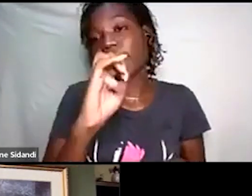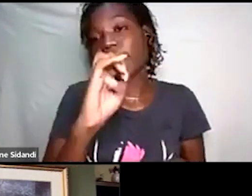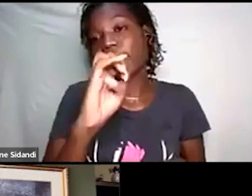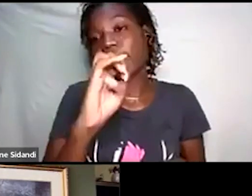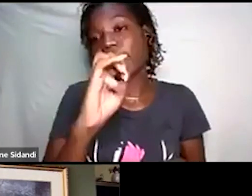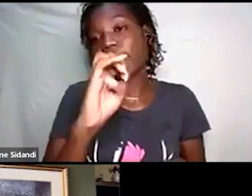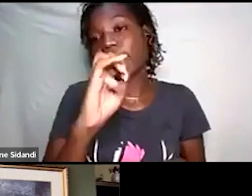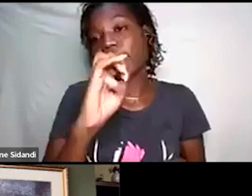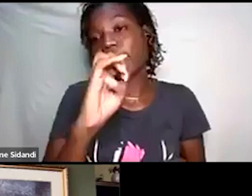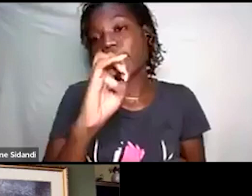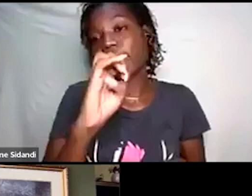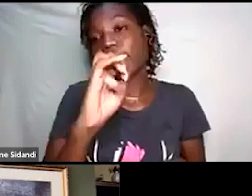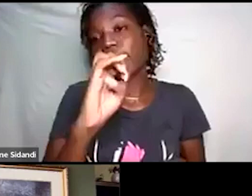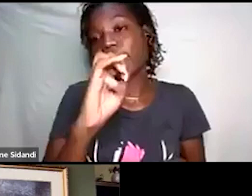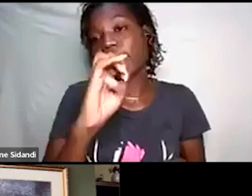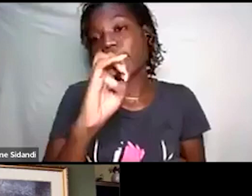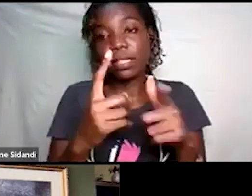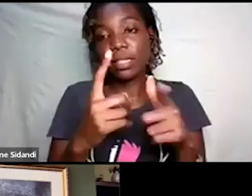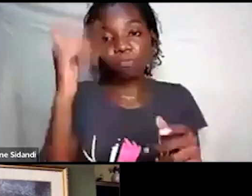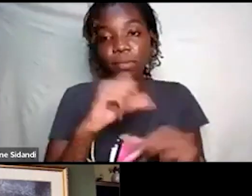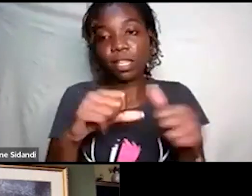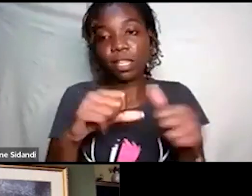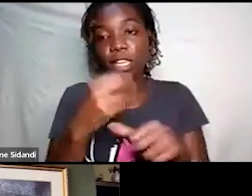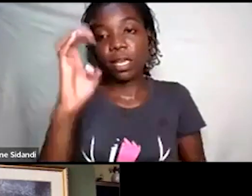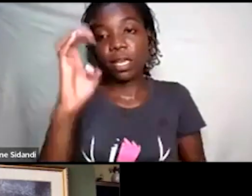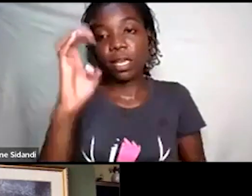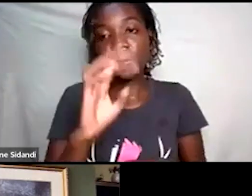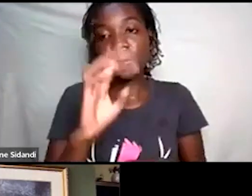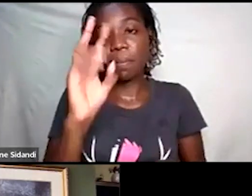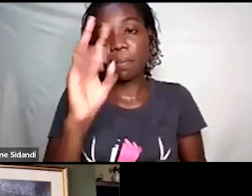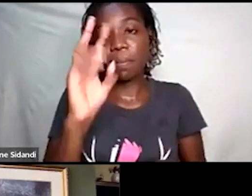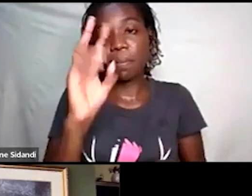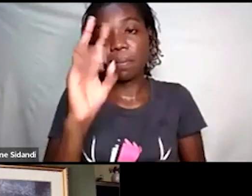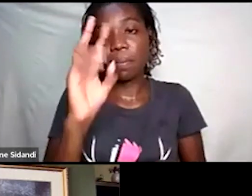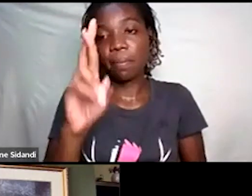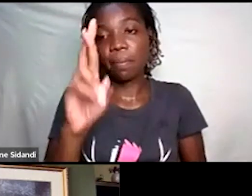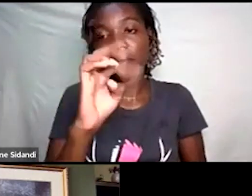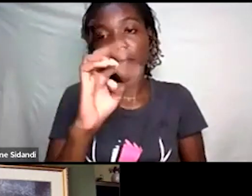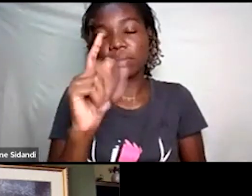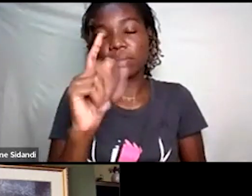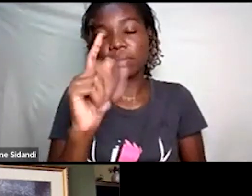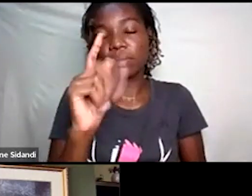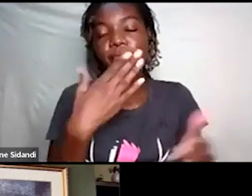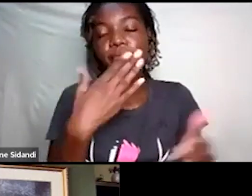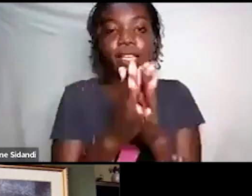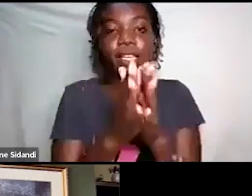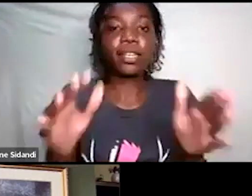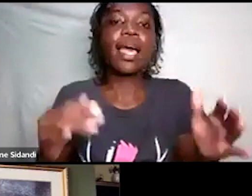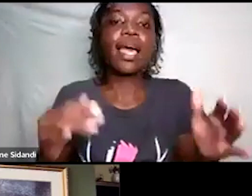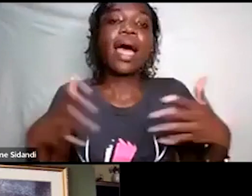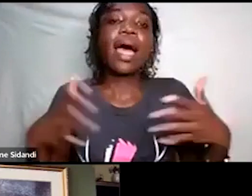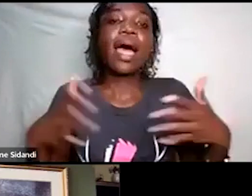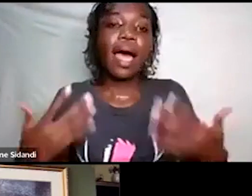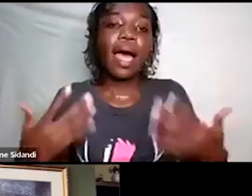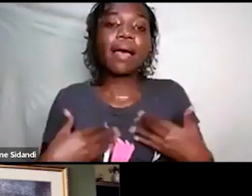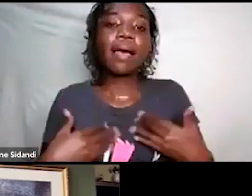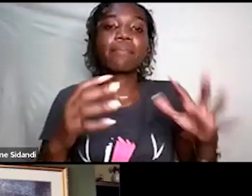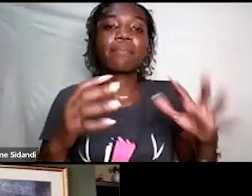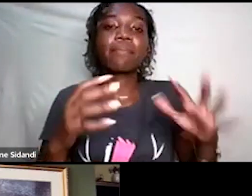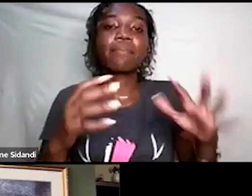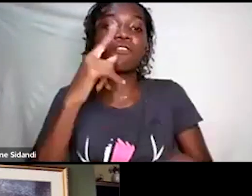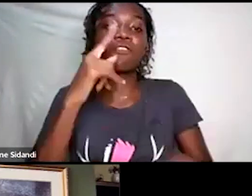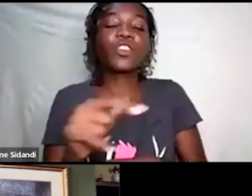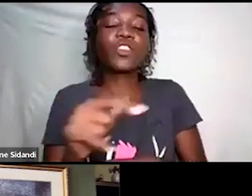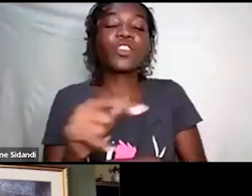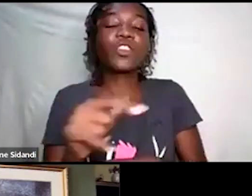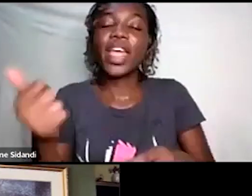Herbert Zake is our partner in Uganda, Kampala. Thank you very much, and happy Valentine's to you, my good friend. Thank you very much for anyone who's tuned in,